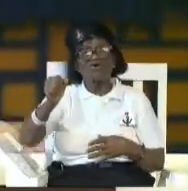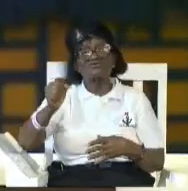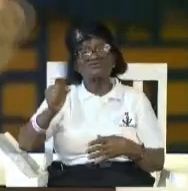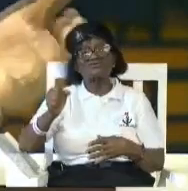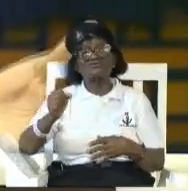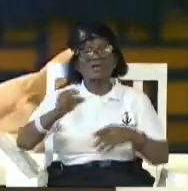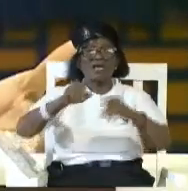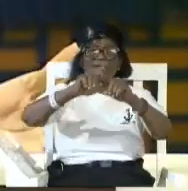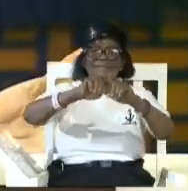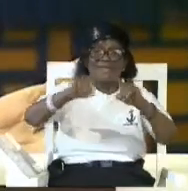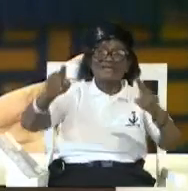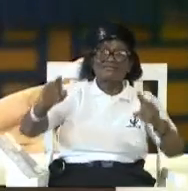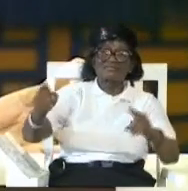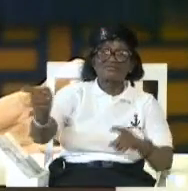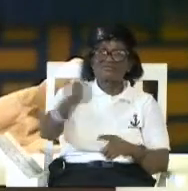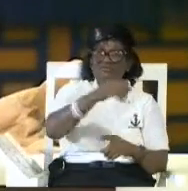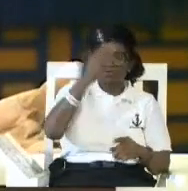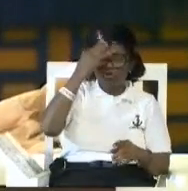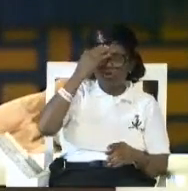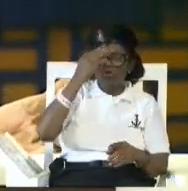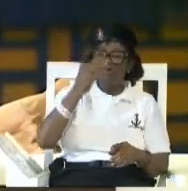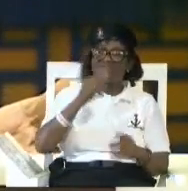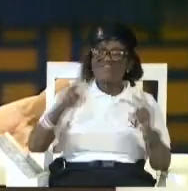But you know quite well,